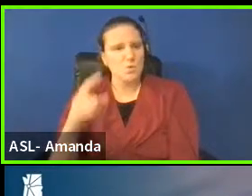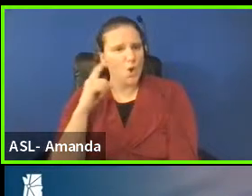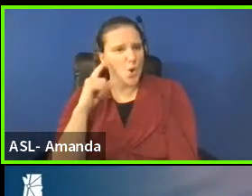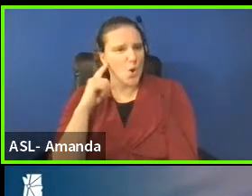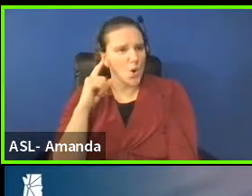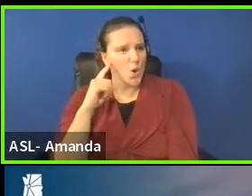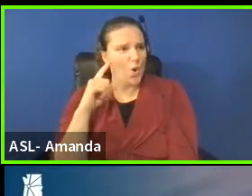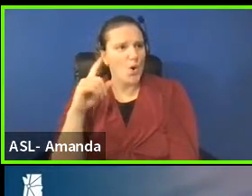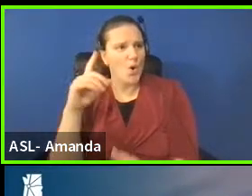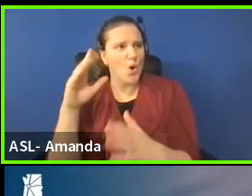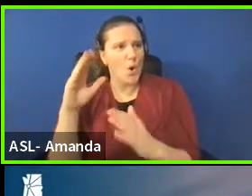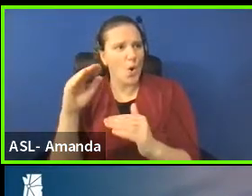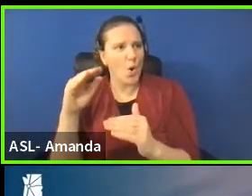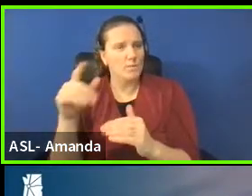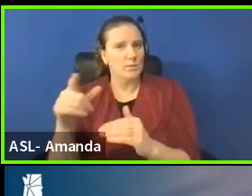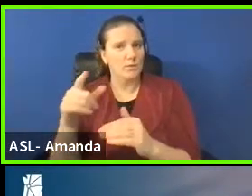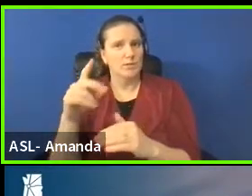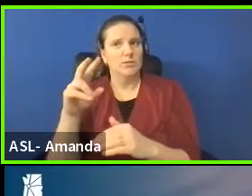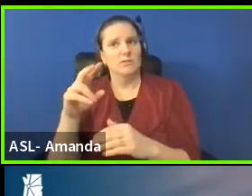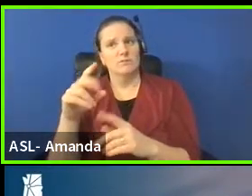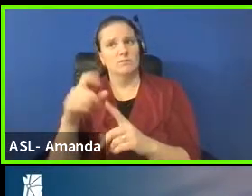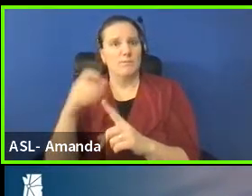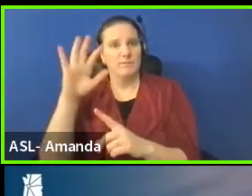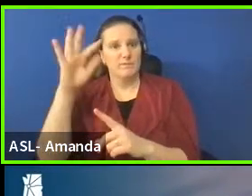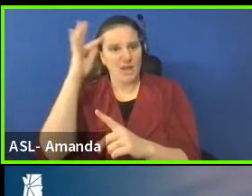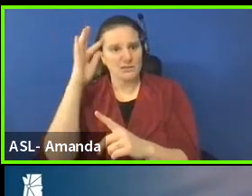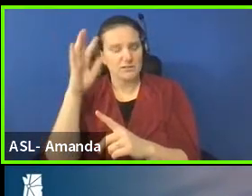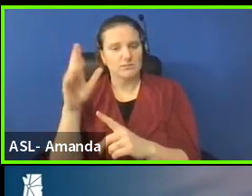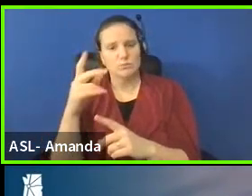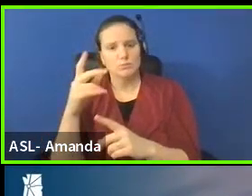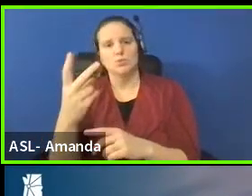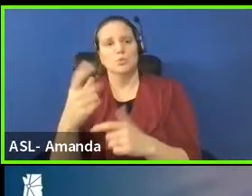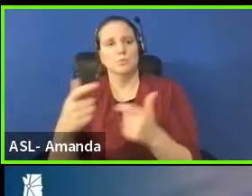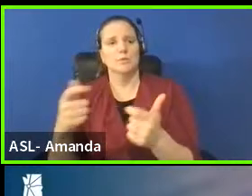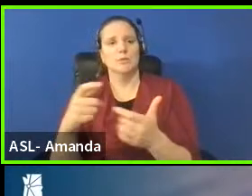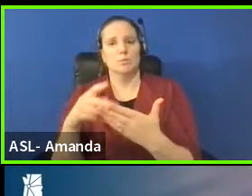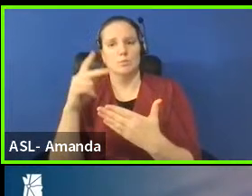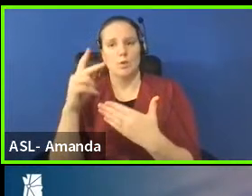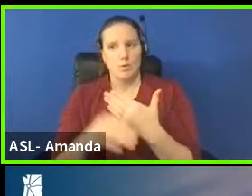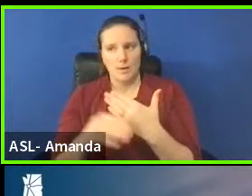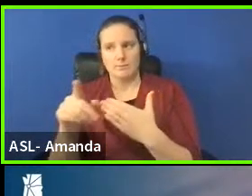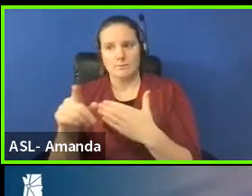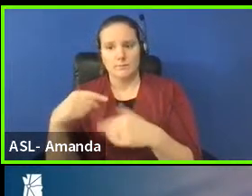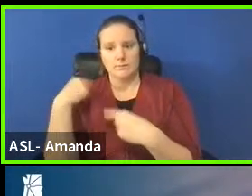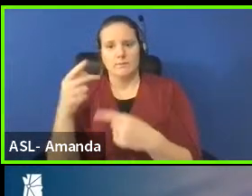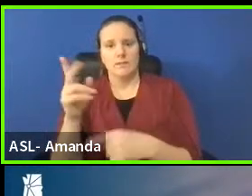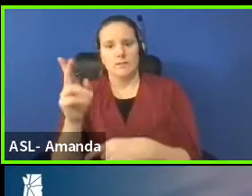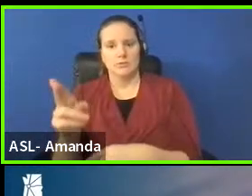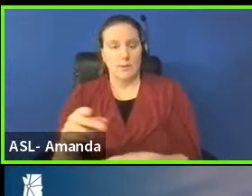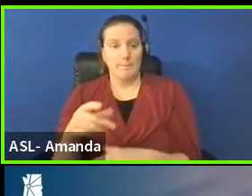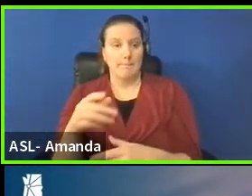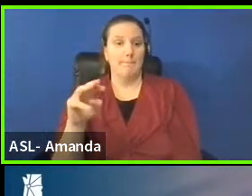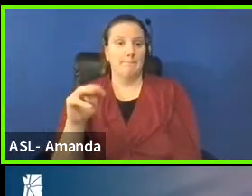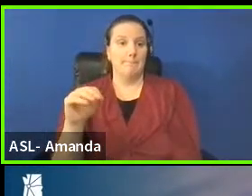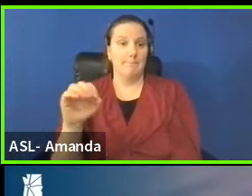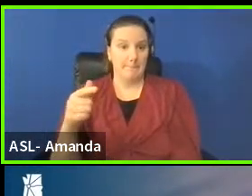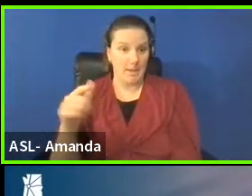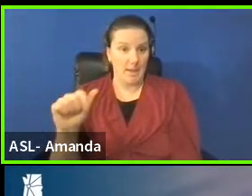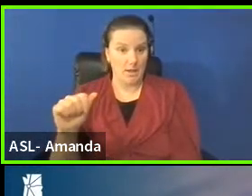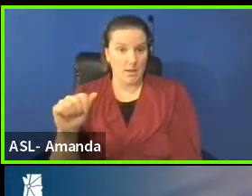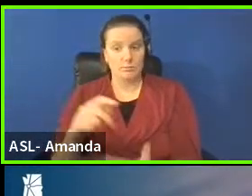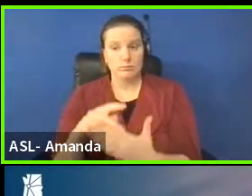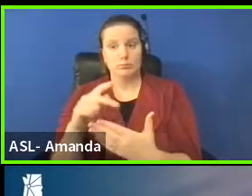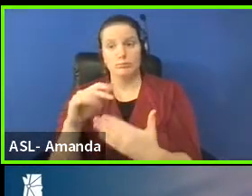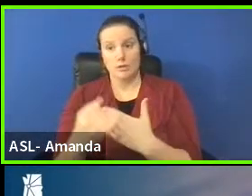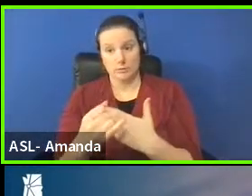via two of their larger programs in their history, the mega projects program,